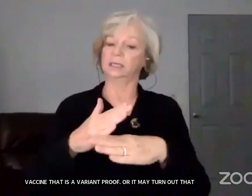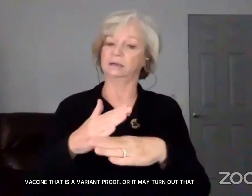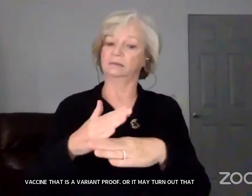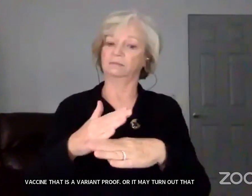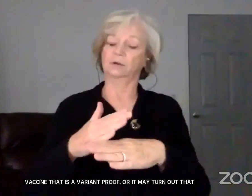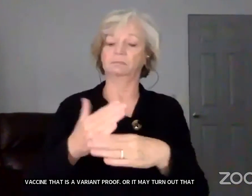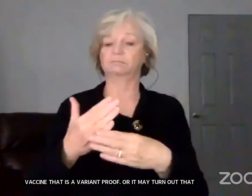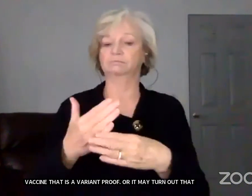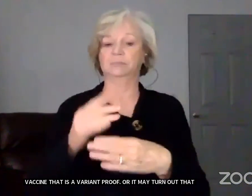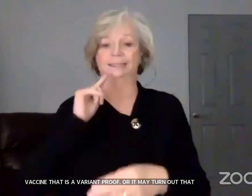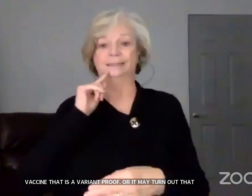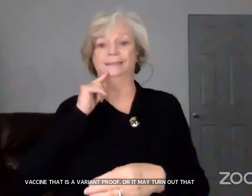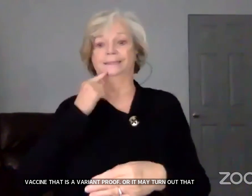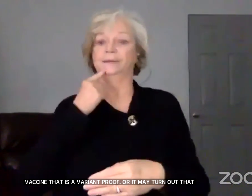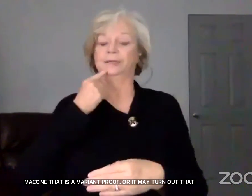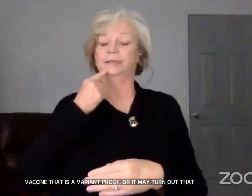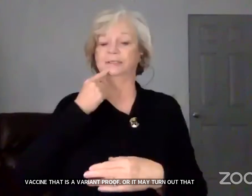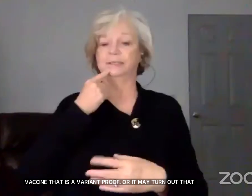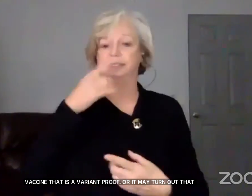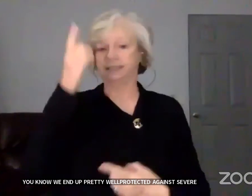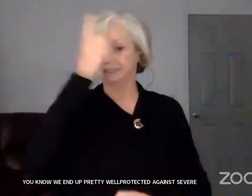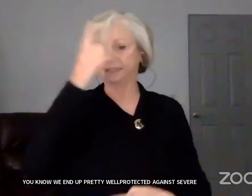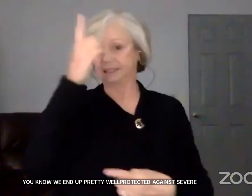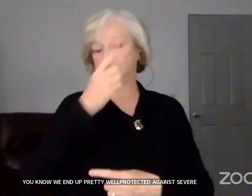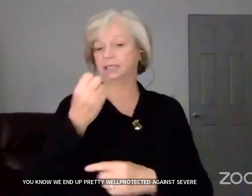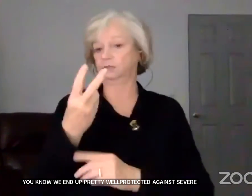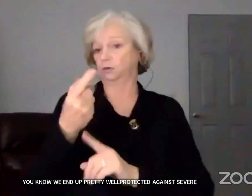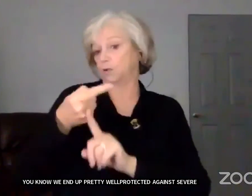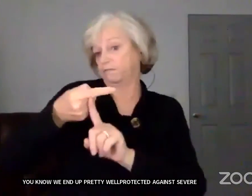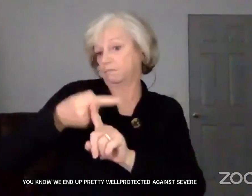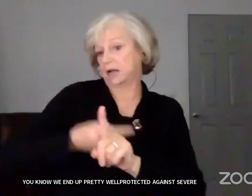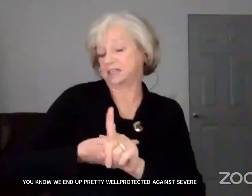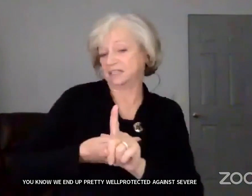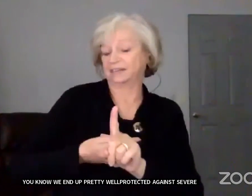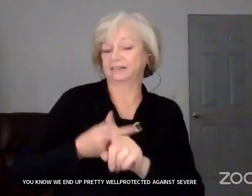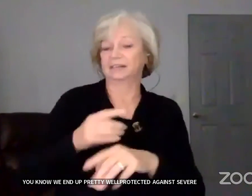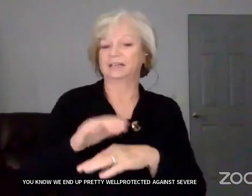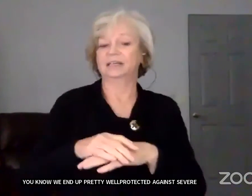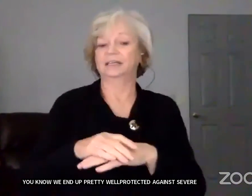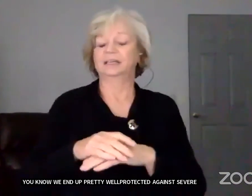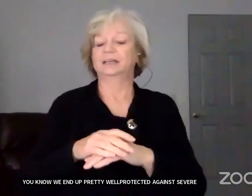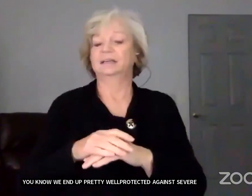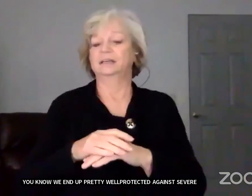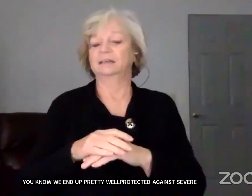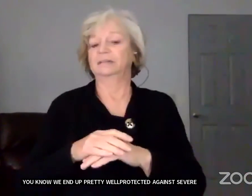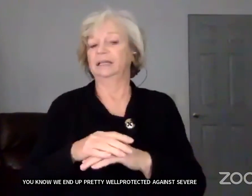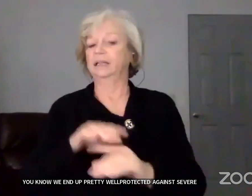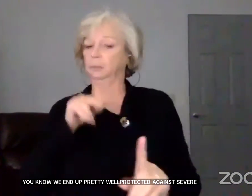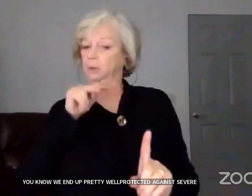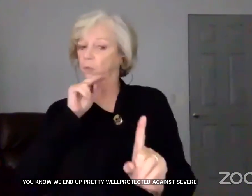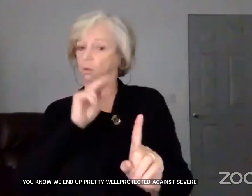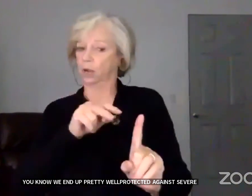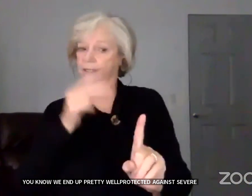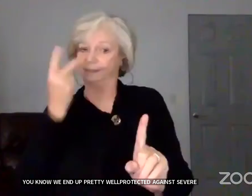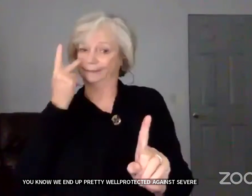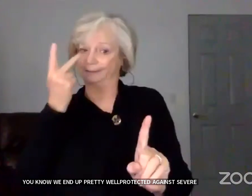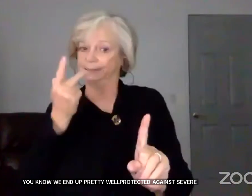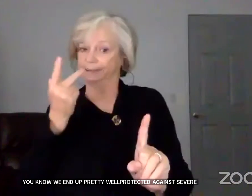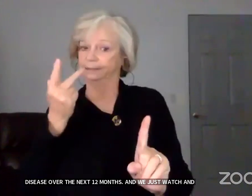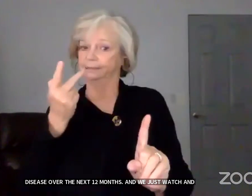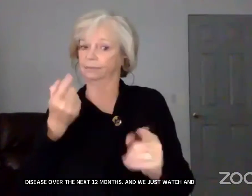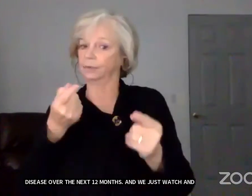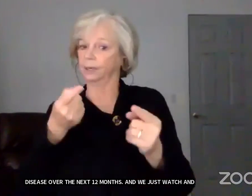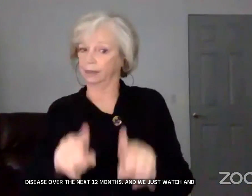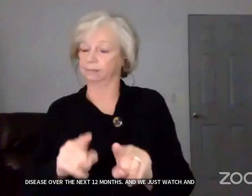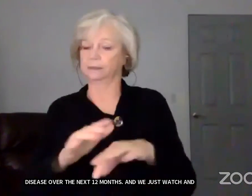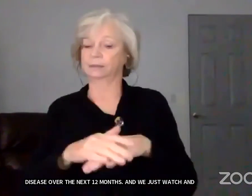the next, 12 months, and that we just watch and see how things go. But